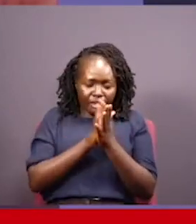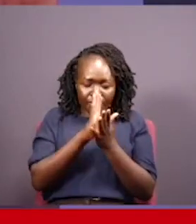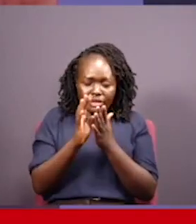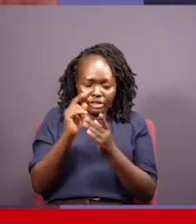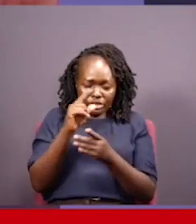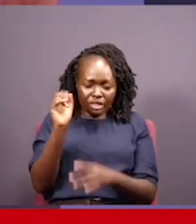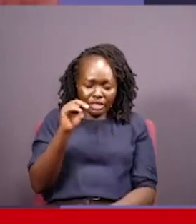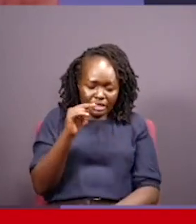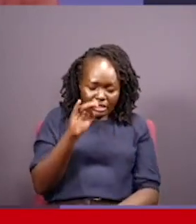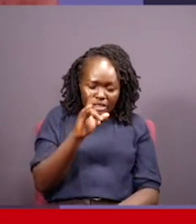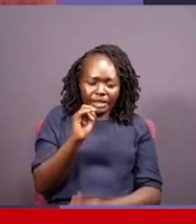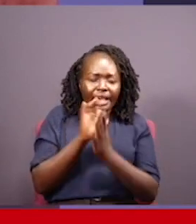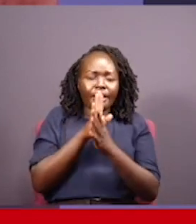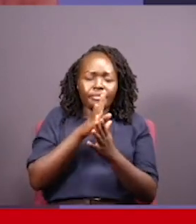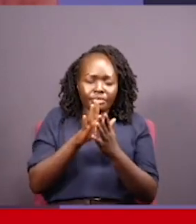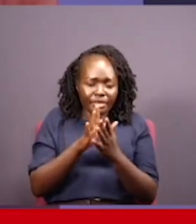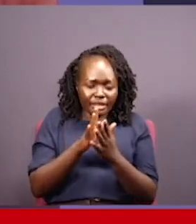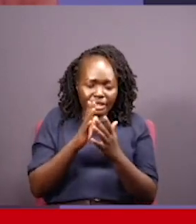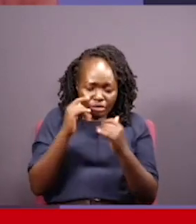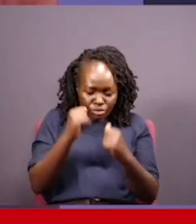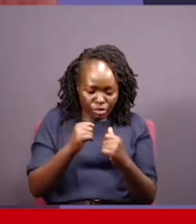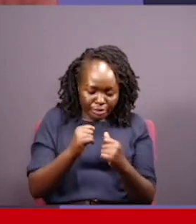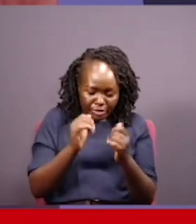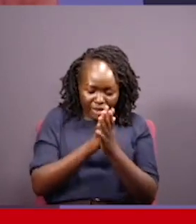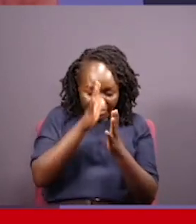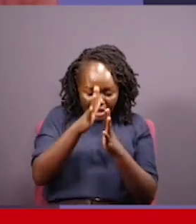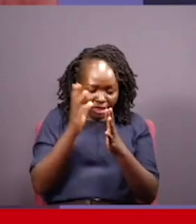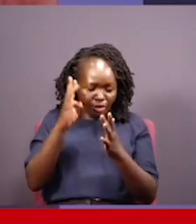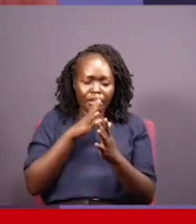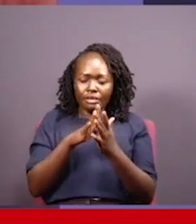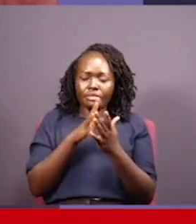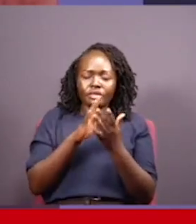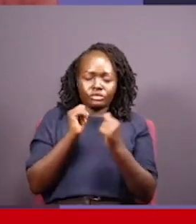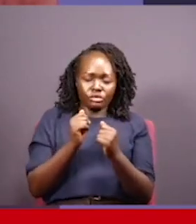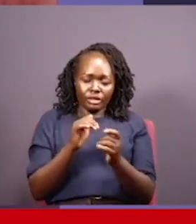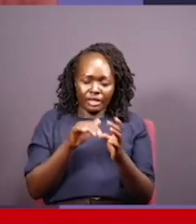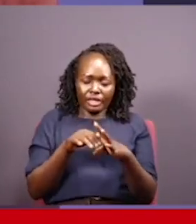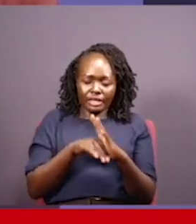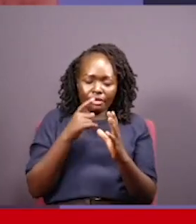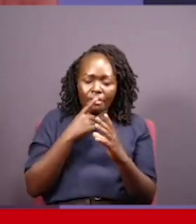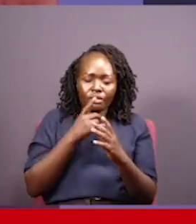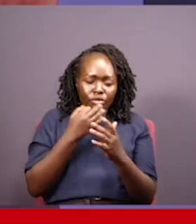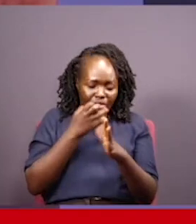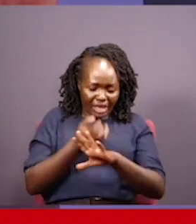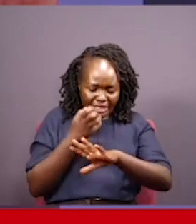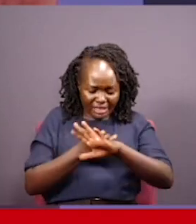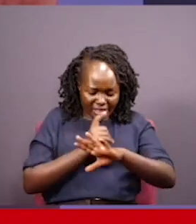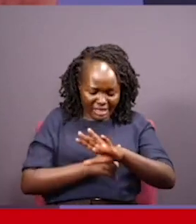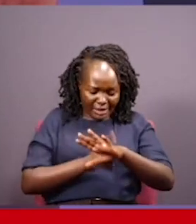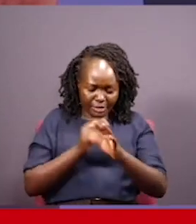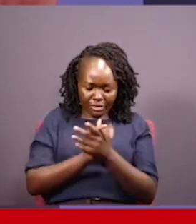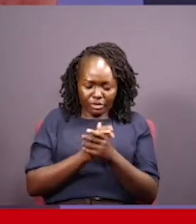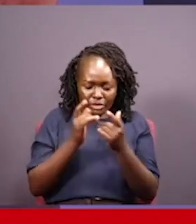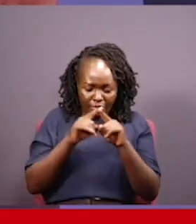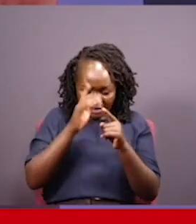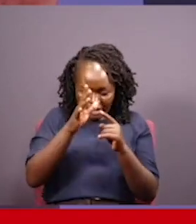beware, that they, mighty Father, Lord God, may be steadfast in the midst of hardship. But Father, grant the grace, even